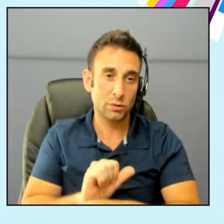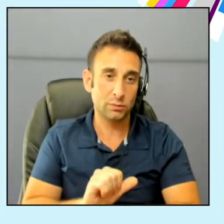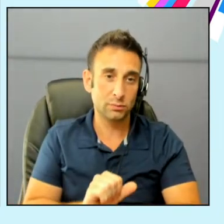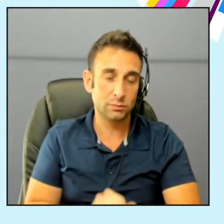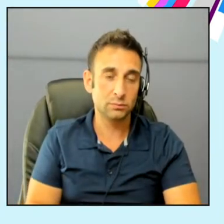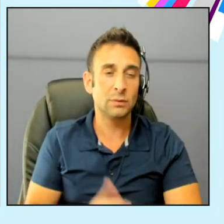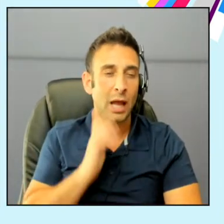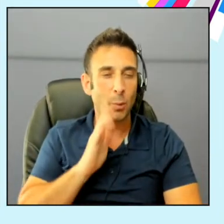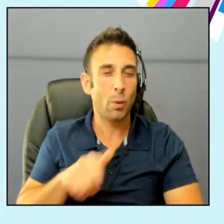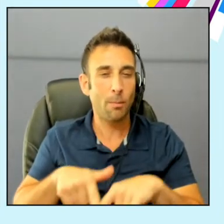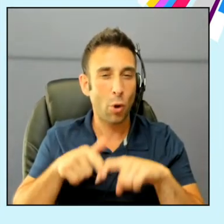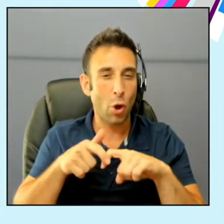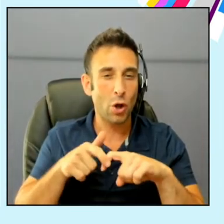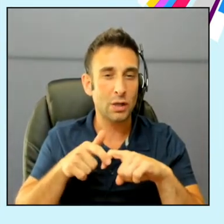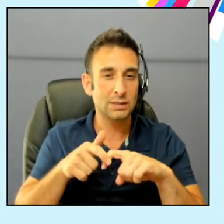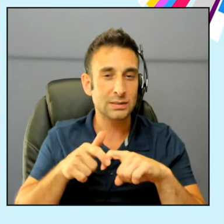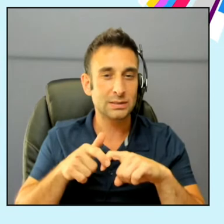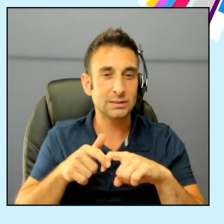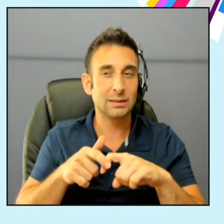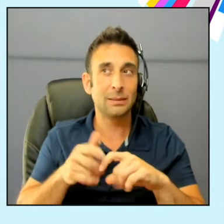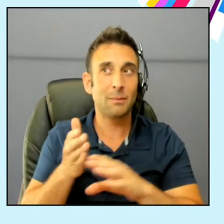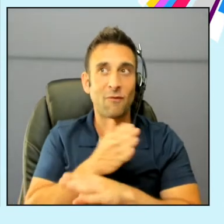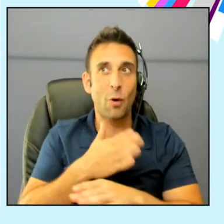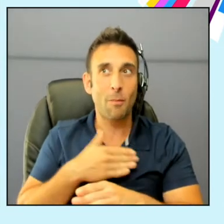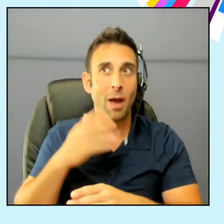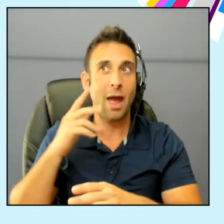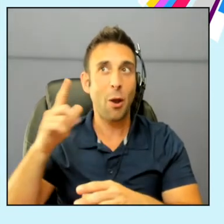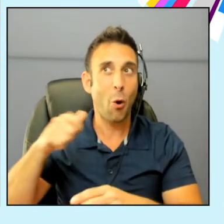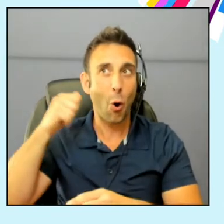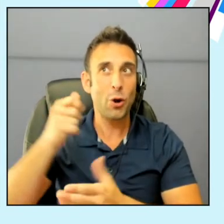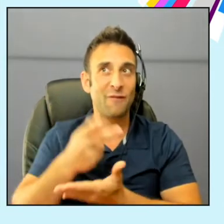just before my audio fails me again. Thanks.